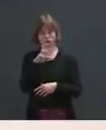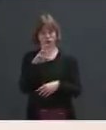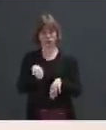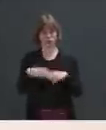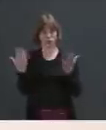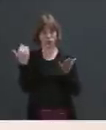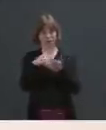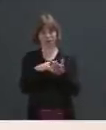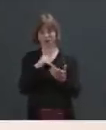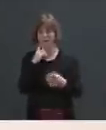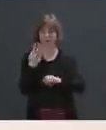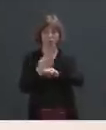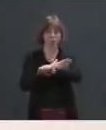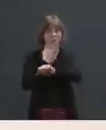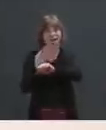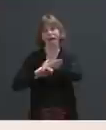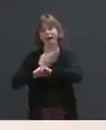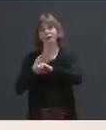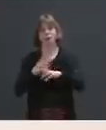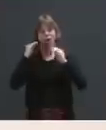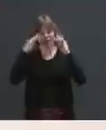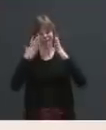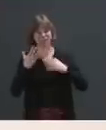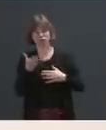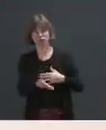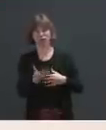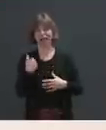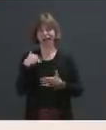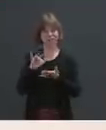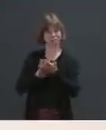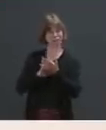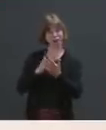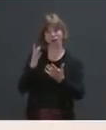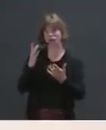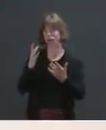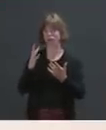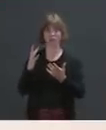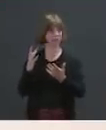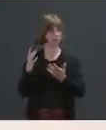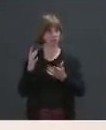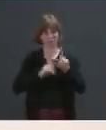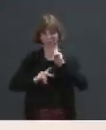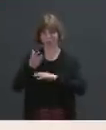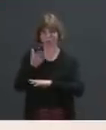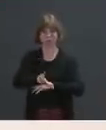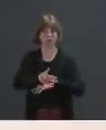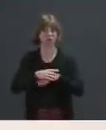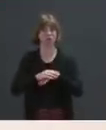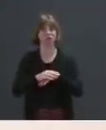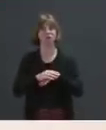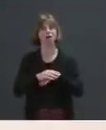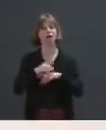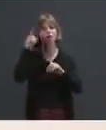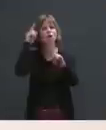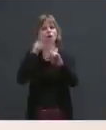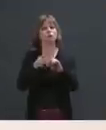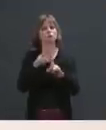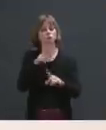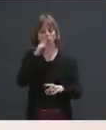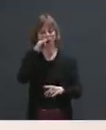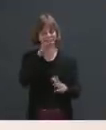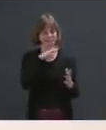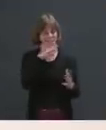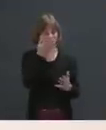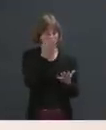revamped, there are teachers, there is medical facilities, and our objective is to move these kids quickly from there